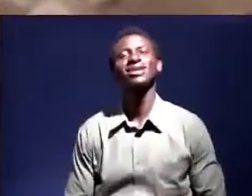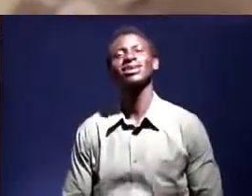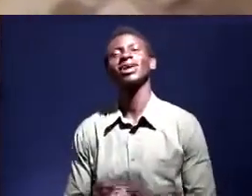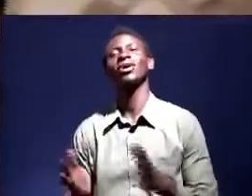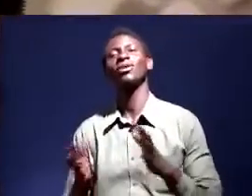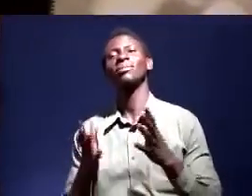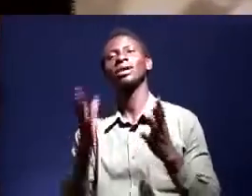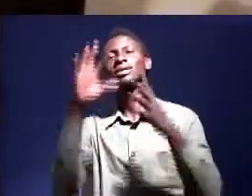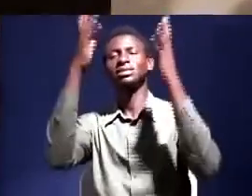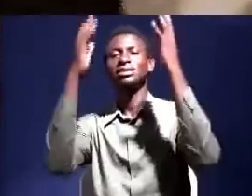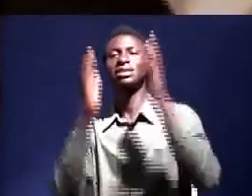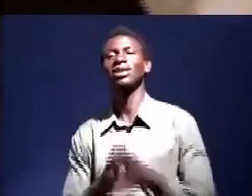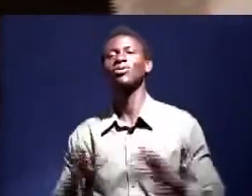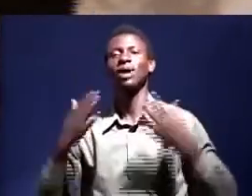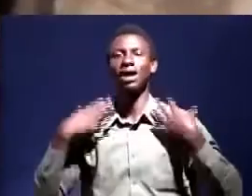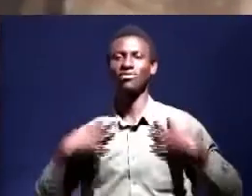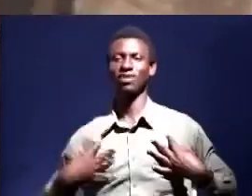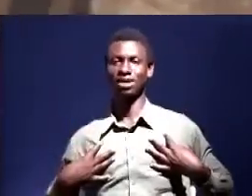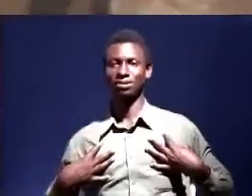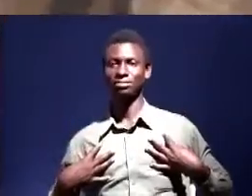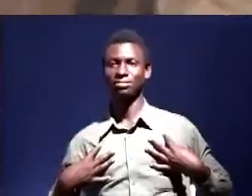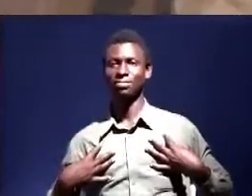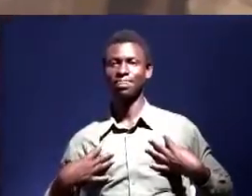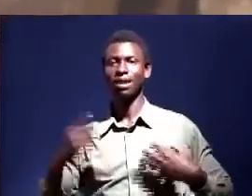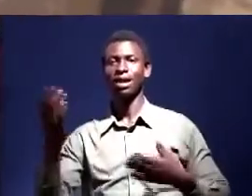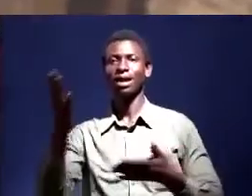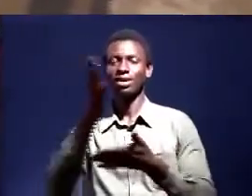worldwide Seventh-day Adventist Church.